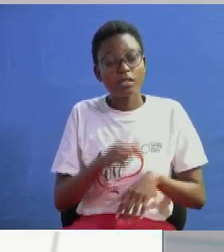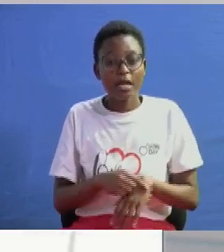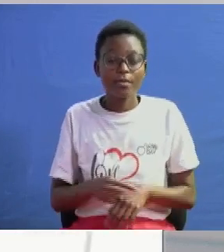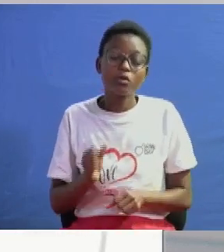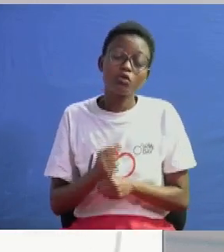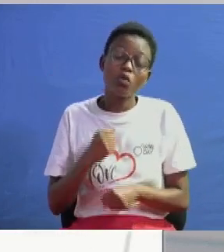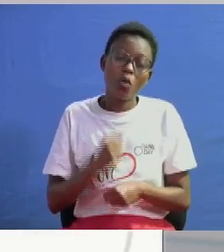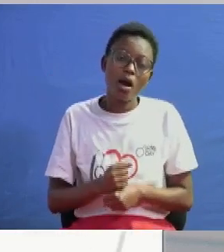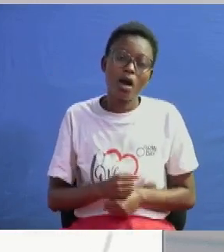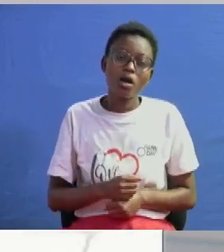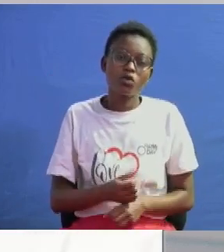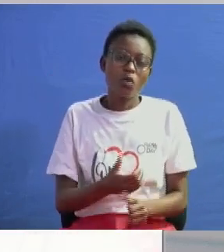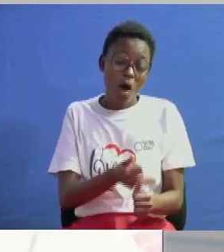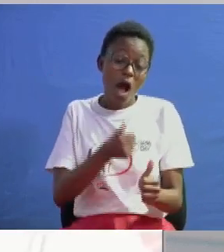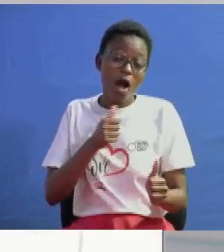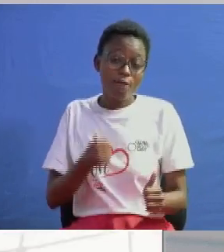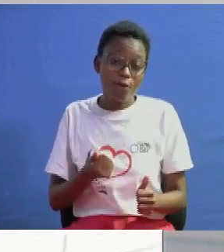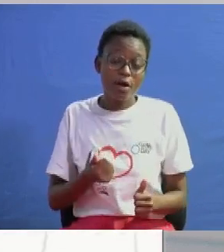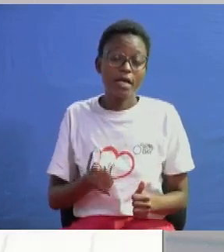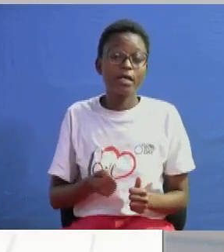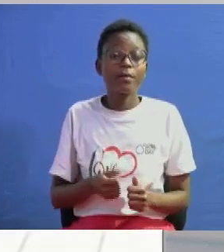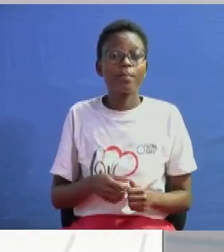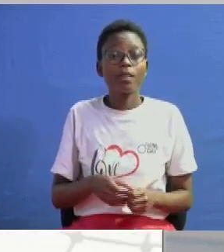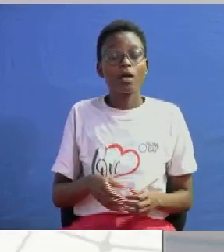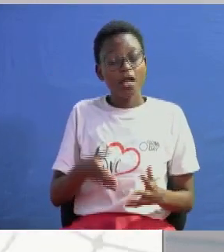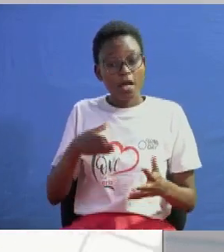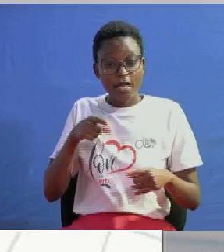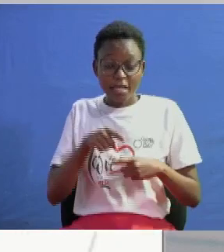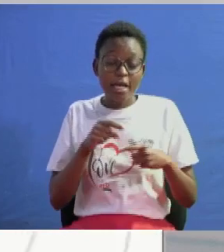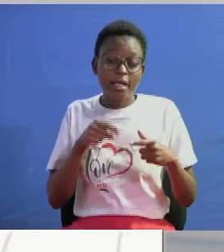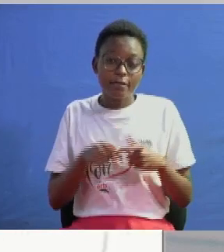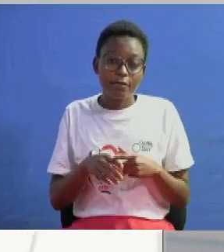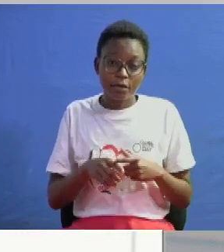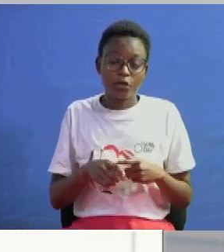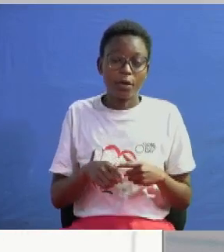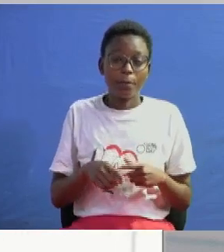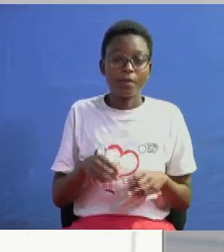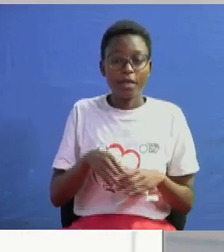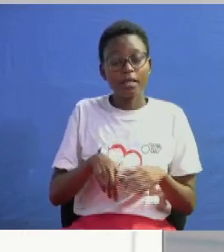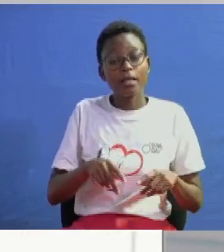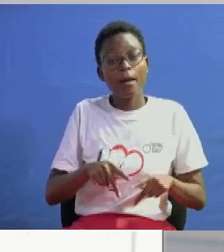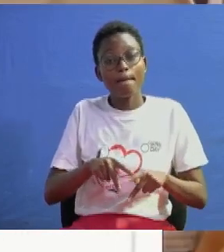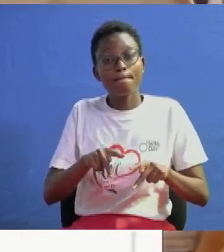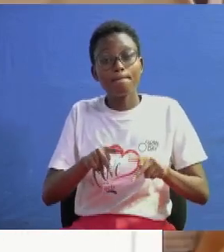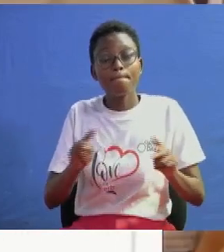avoid party, or rather humble time to work to avoid division, as Sylvia Anyango now reports.